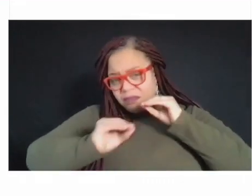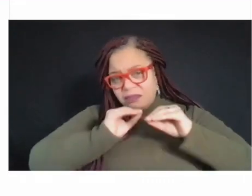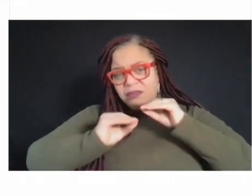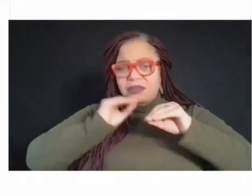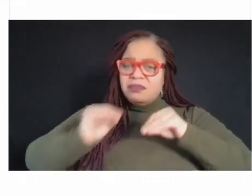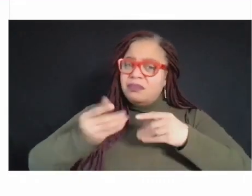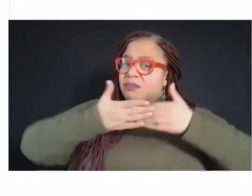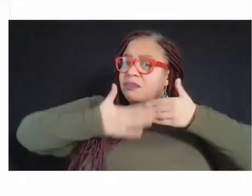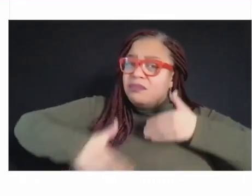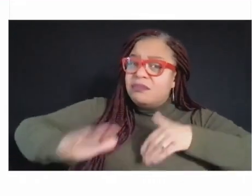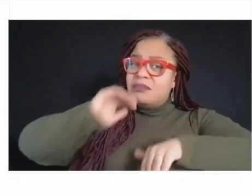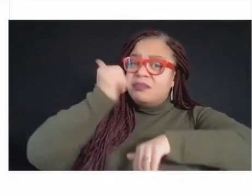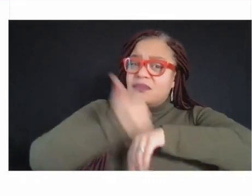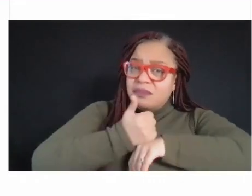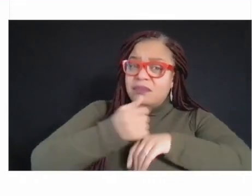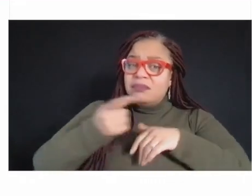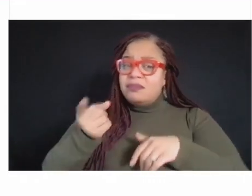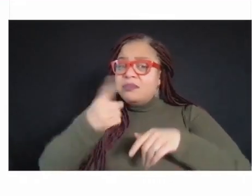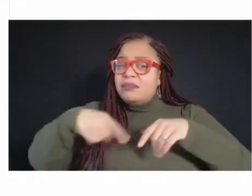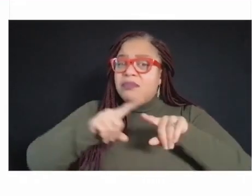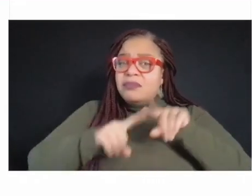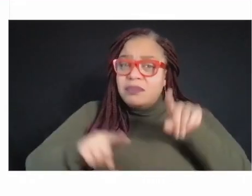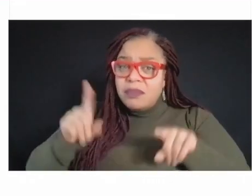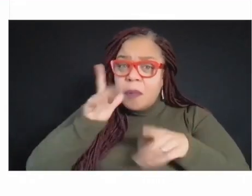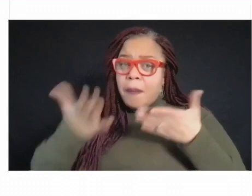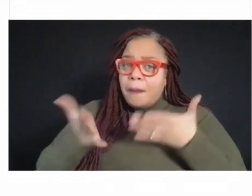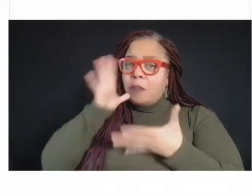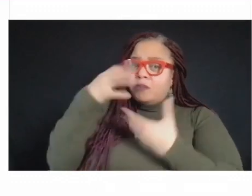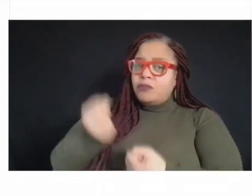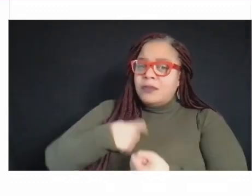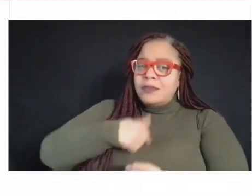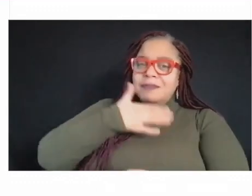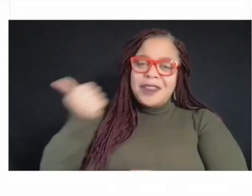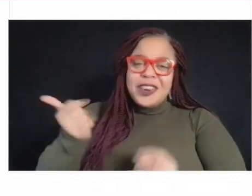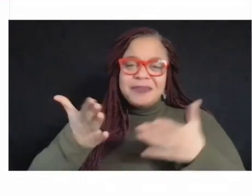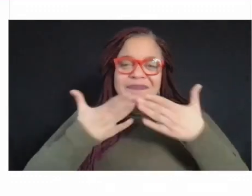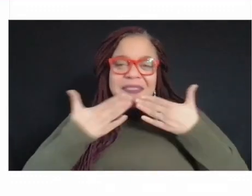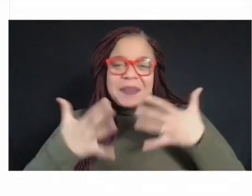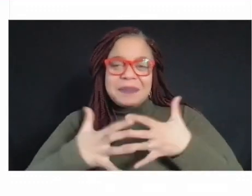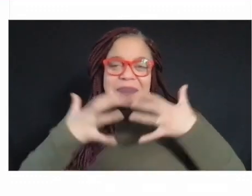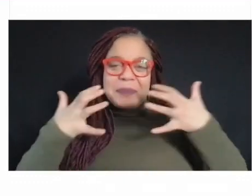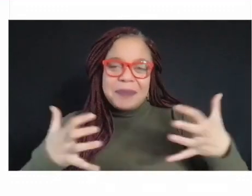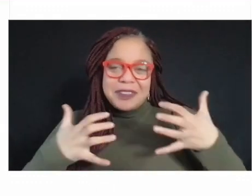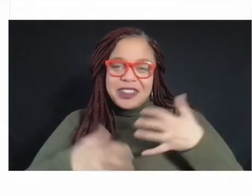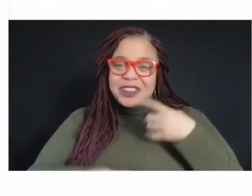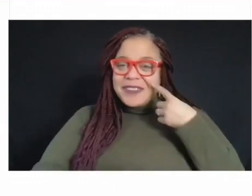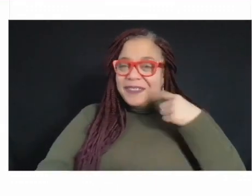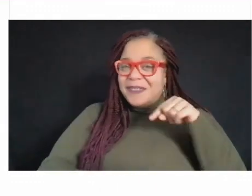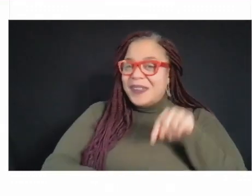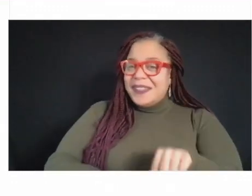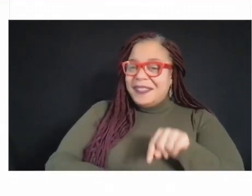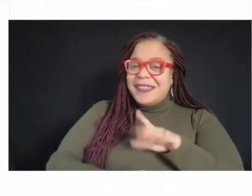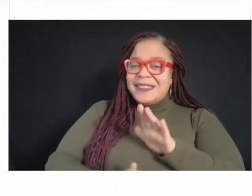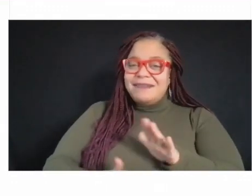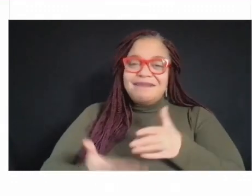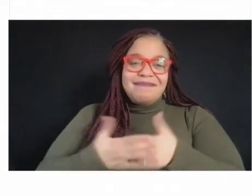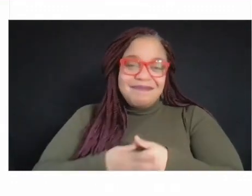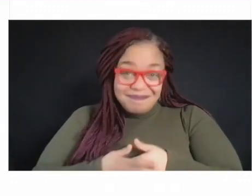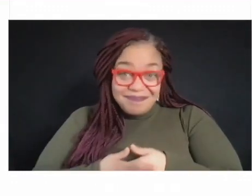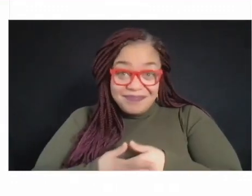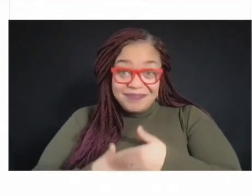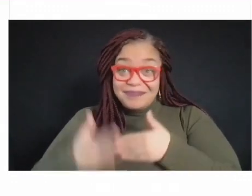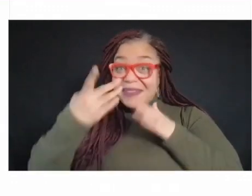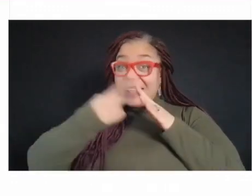Thanks so much, Mike, for kind of rounding out the initial comments from the panel. I think we had a really